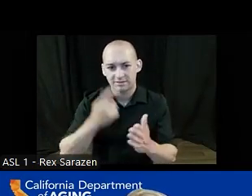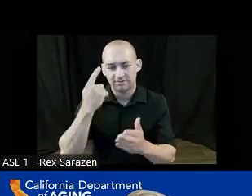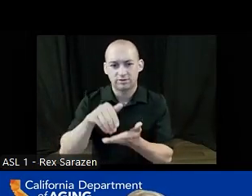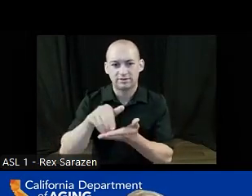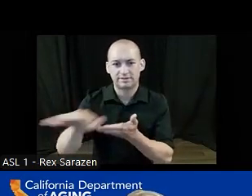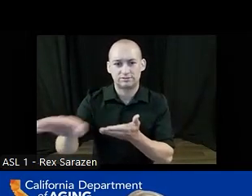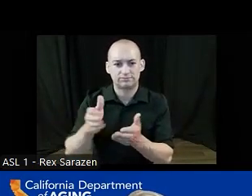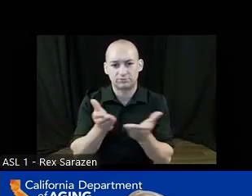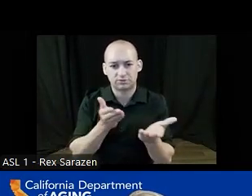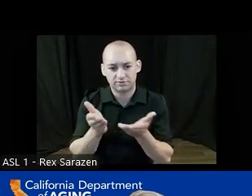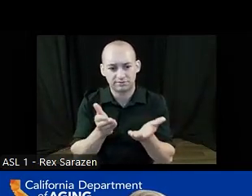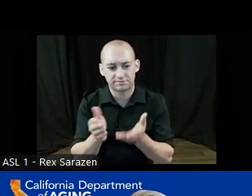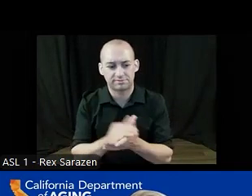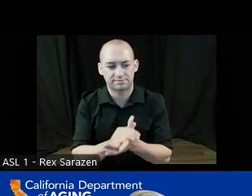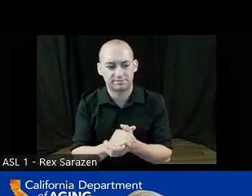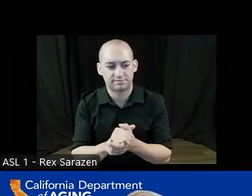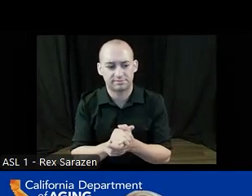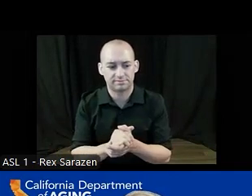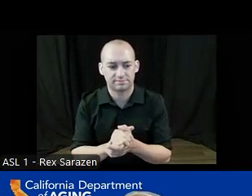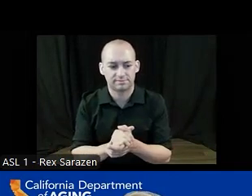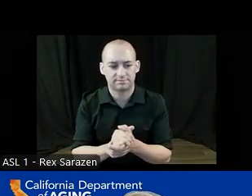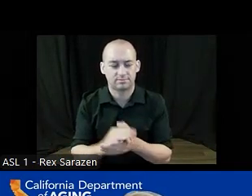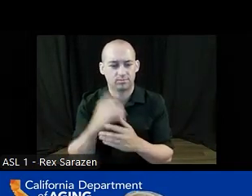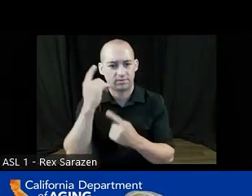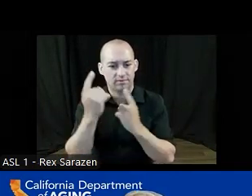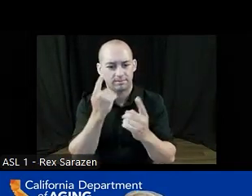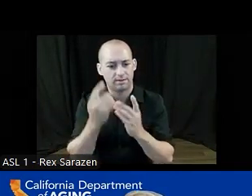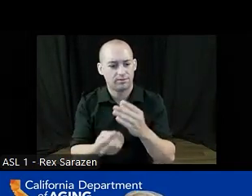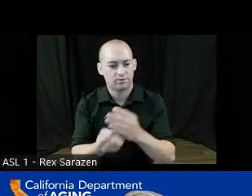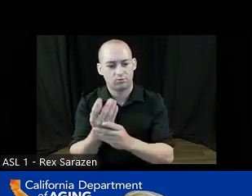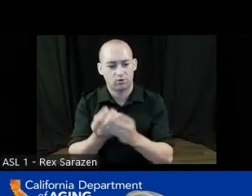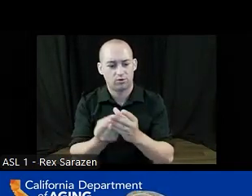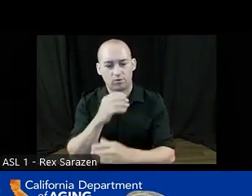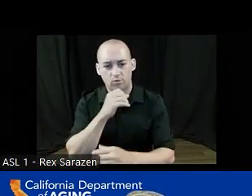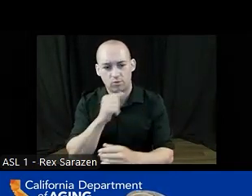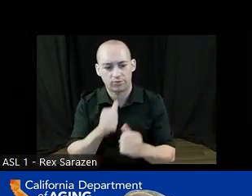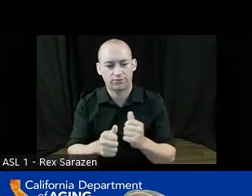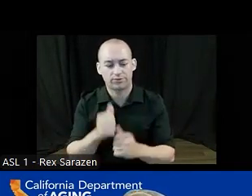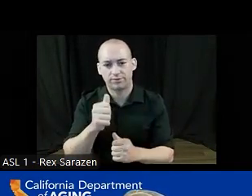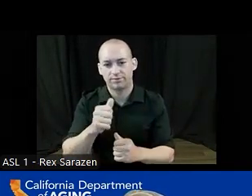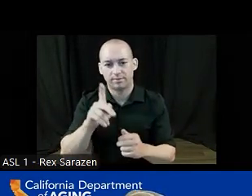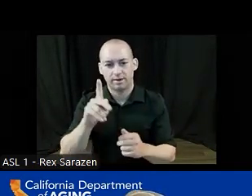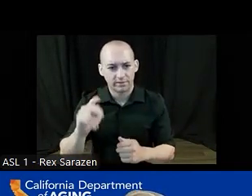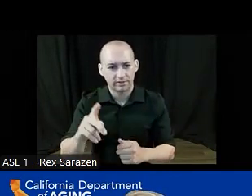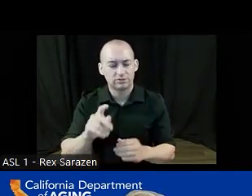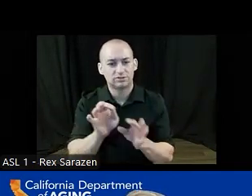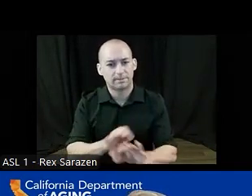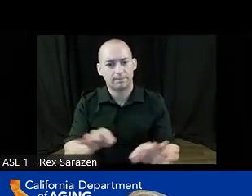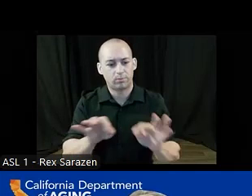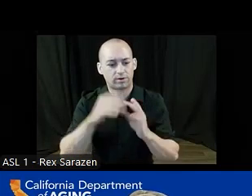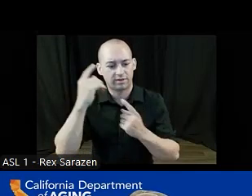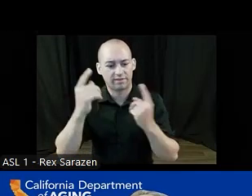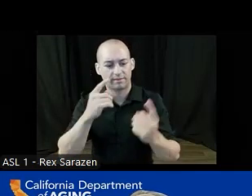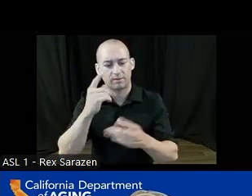please. When we think about the growth of the aging population, what's also really important is to think about what is